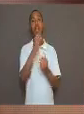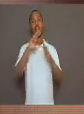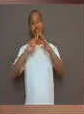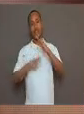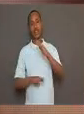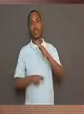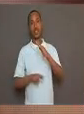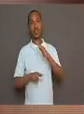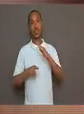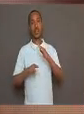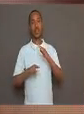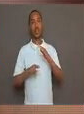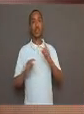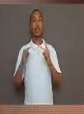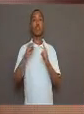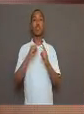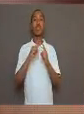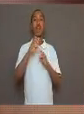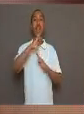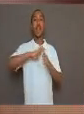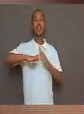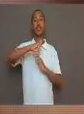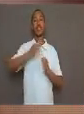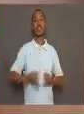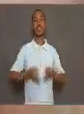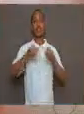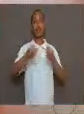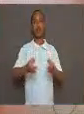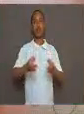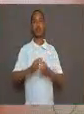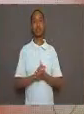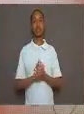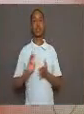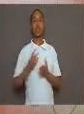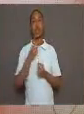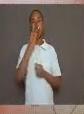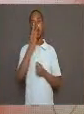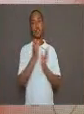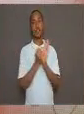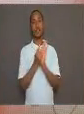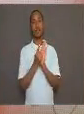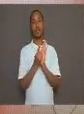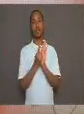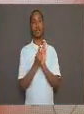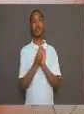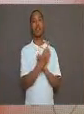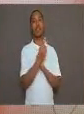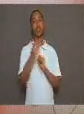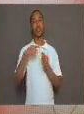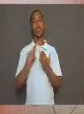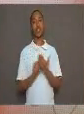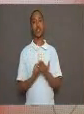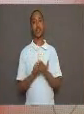reduction in terms of electron transfer. We will look at examples of each of